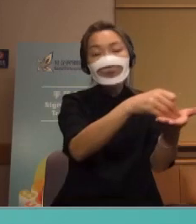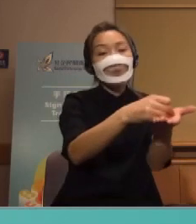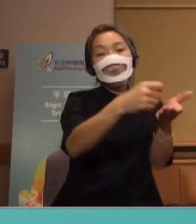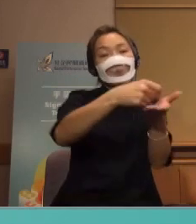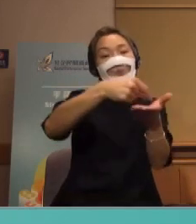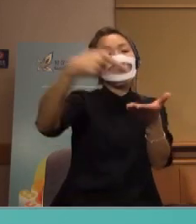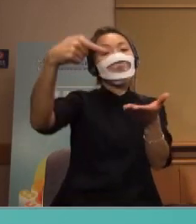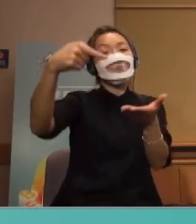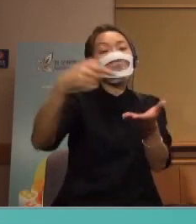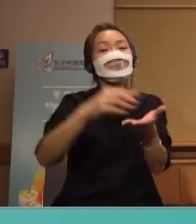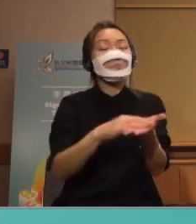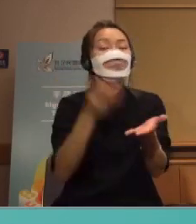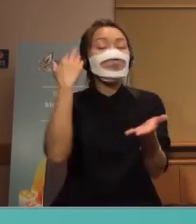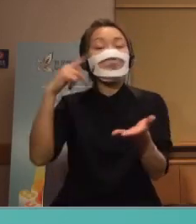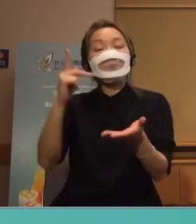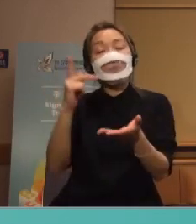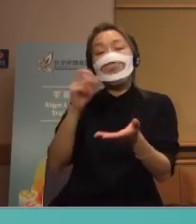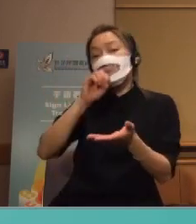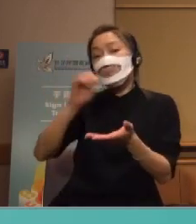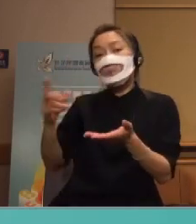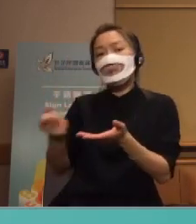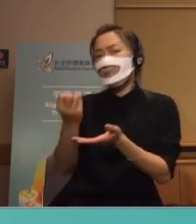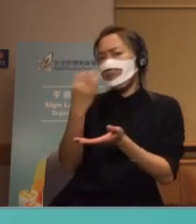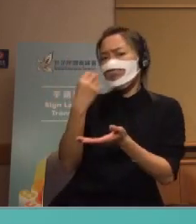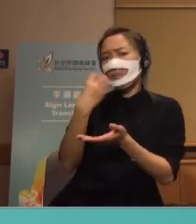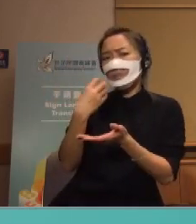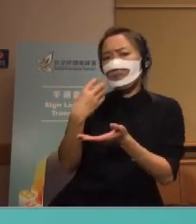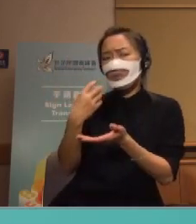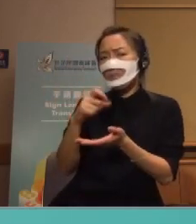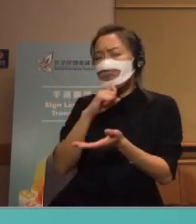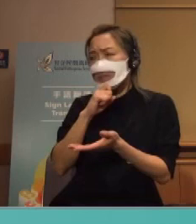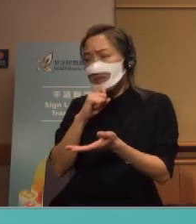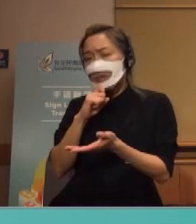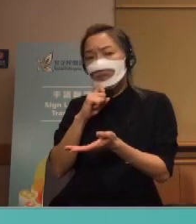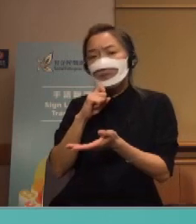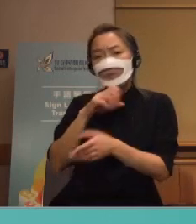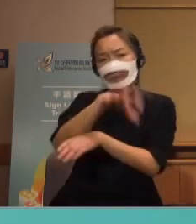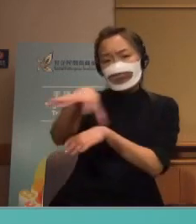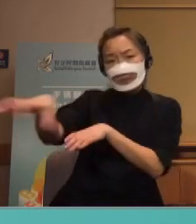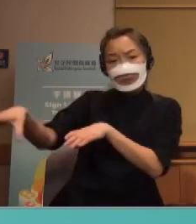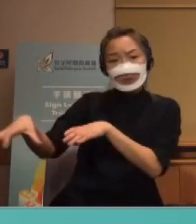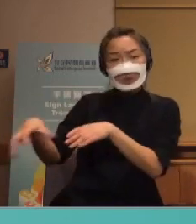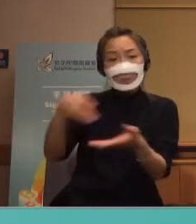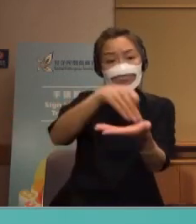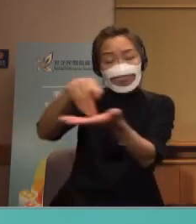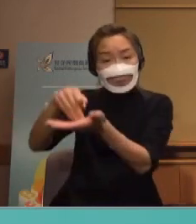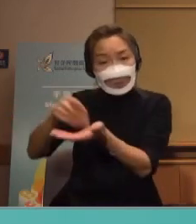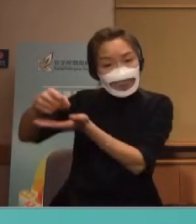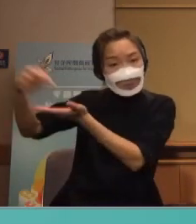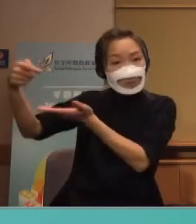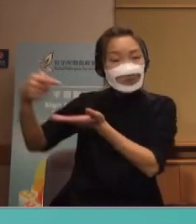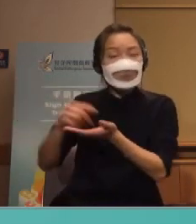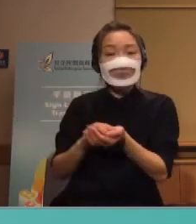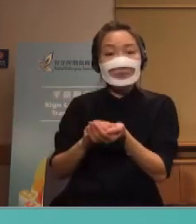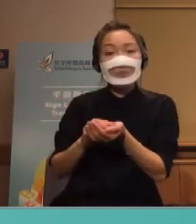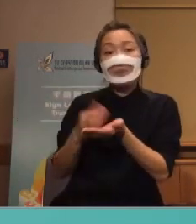noticed in terms of communities, how to get them engaged? Perhaps you could share this with our audience here, since we're all in Hong Kong.